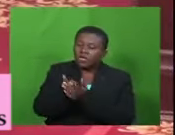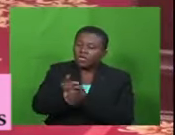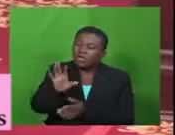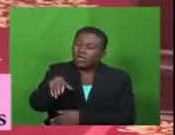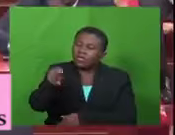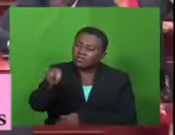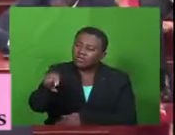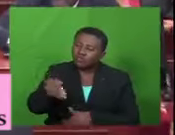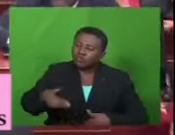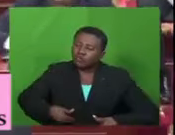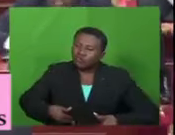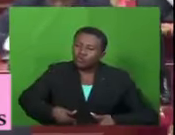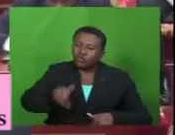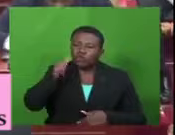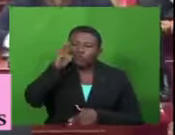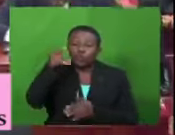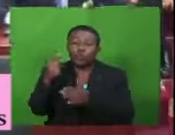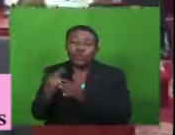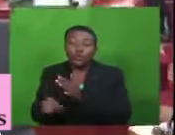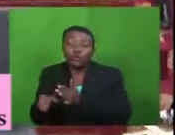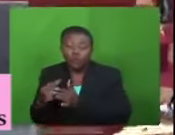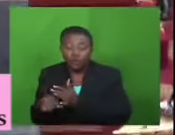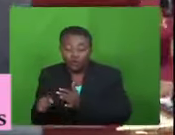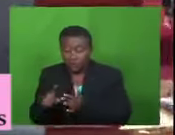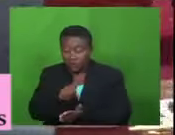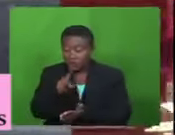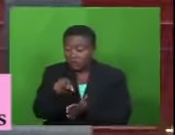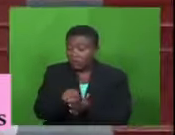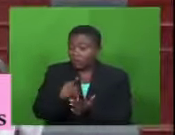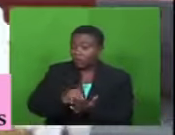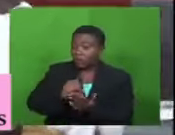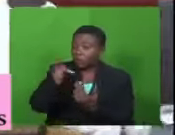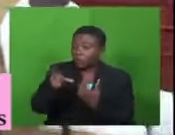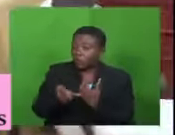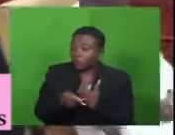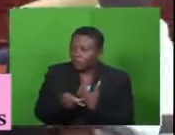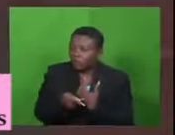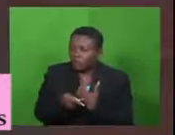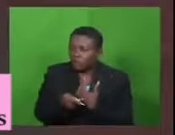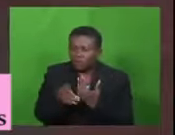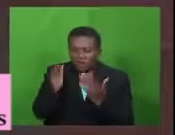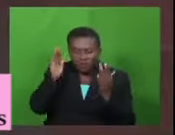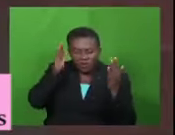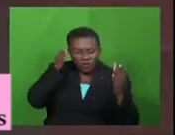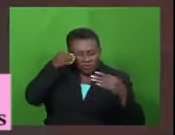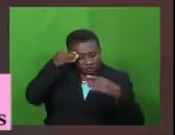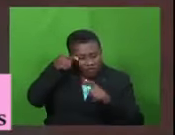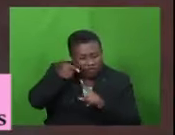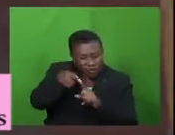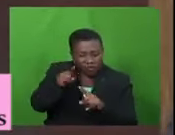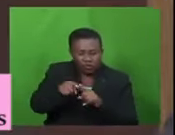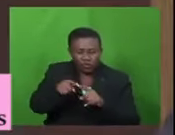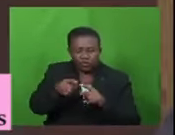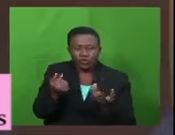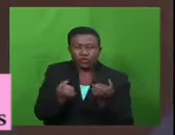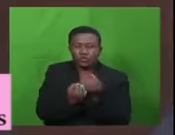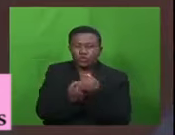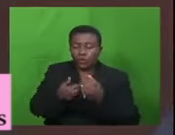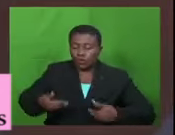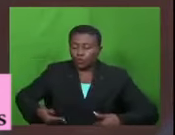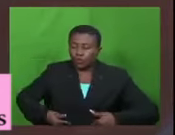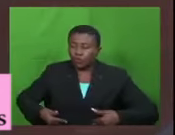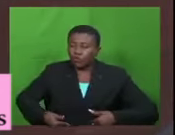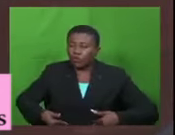Youth Start program. This program seeks to support young entrepreneurs to gain access to capital